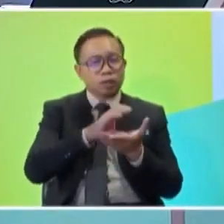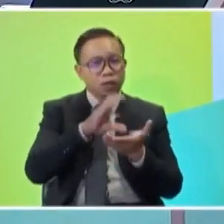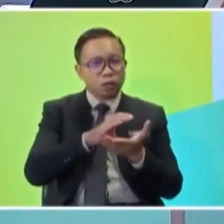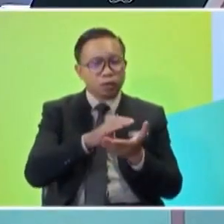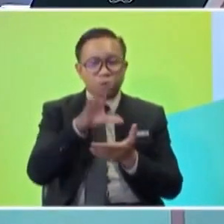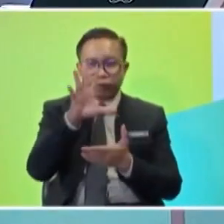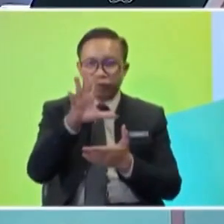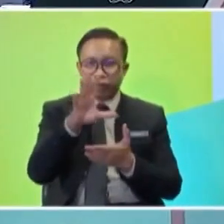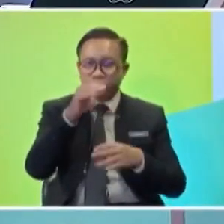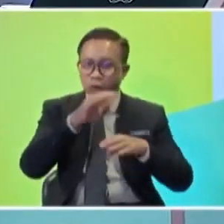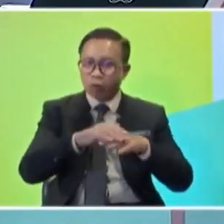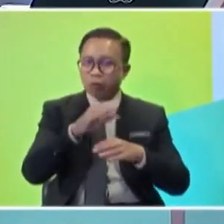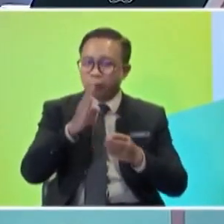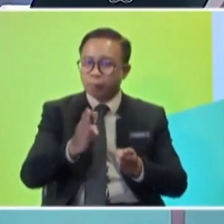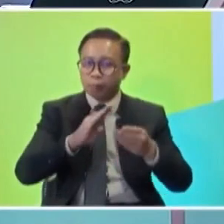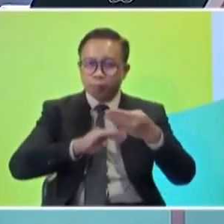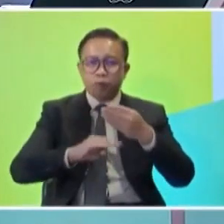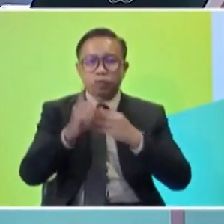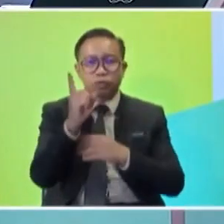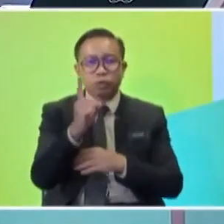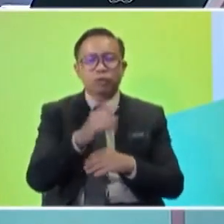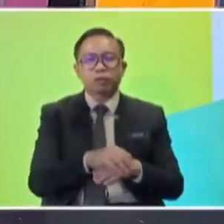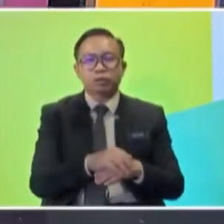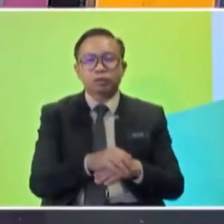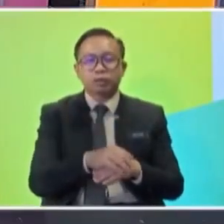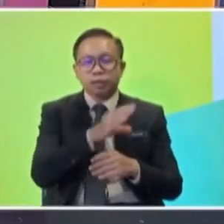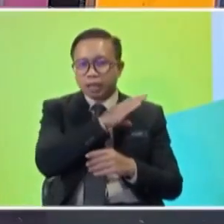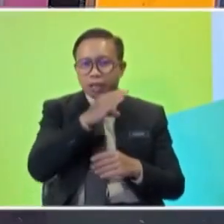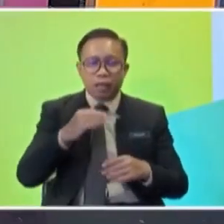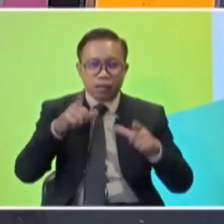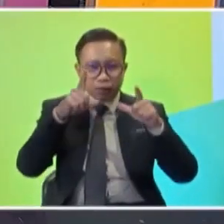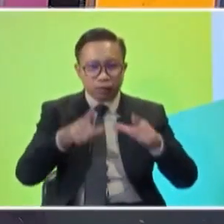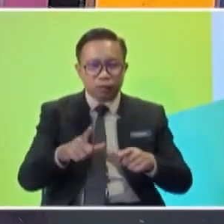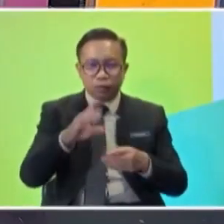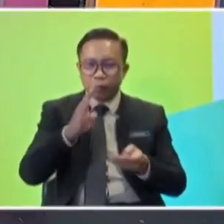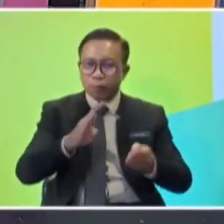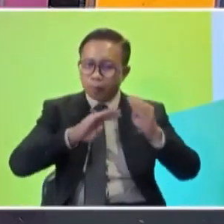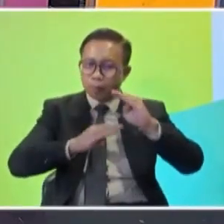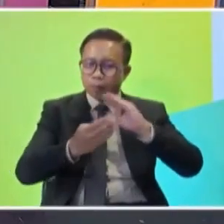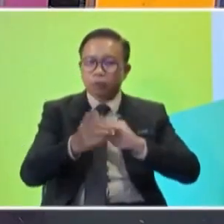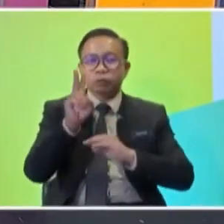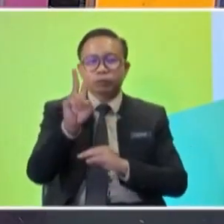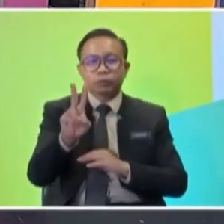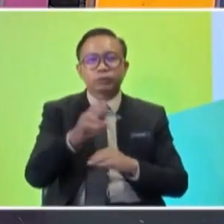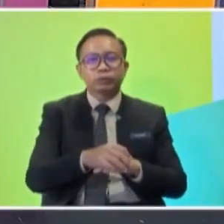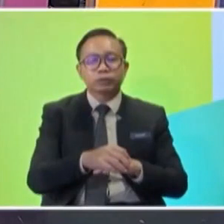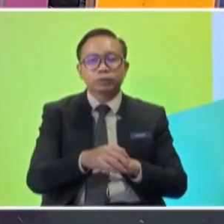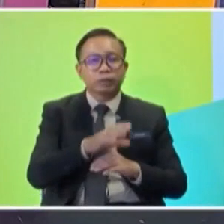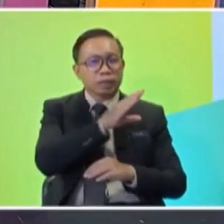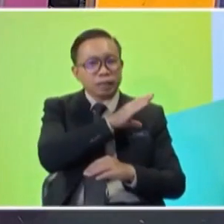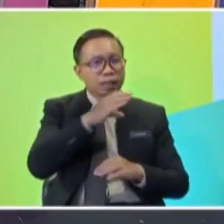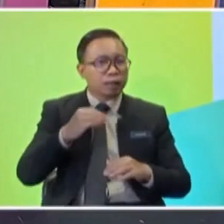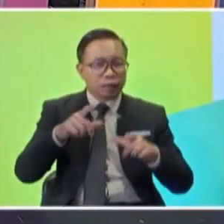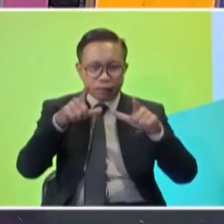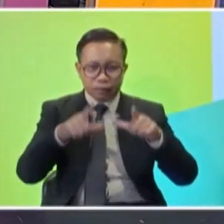marbles and put on box 1. I count another 5 marbles and I put it in box 2. I count another 5 marbles and I put